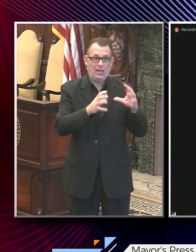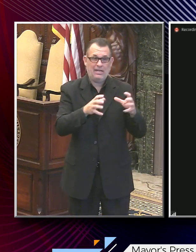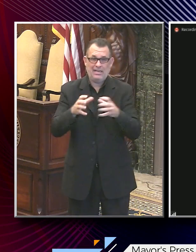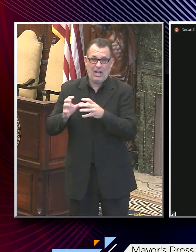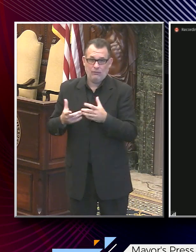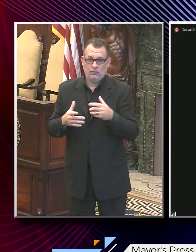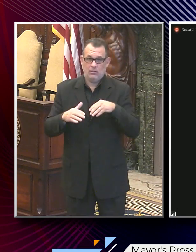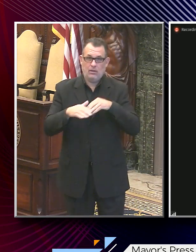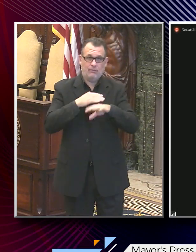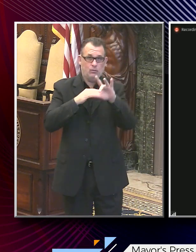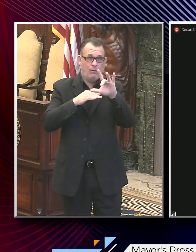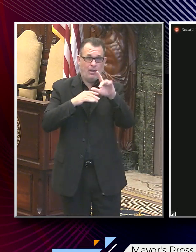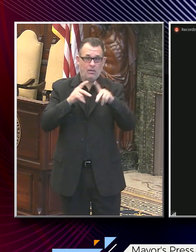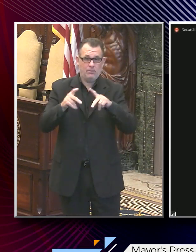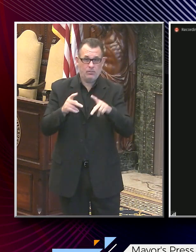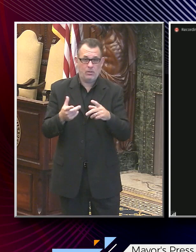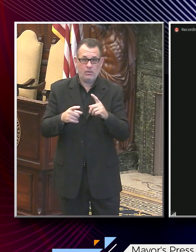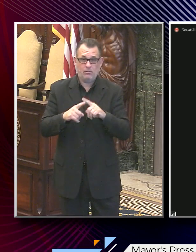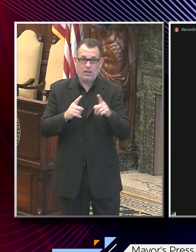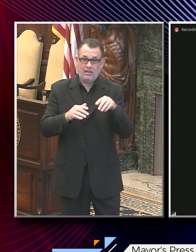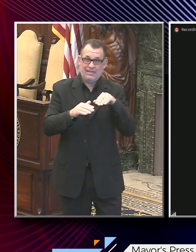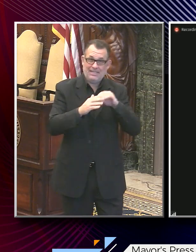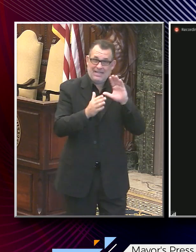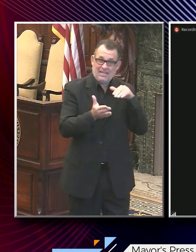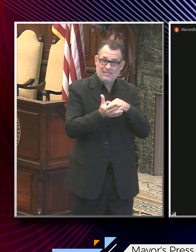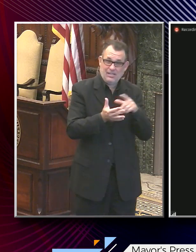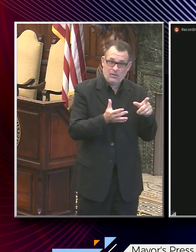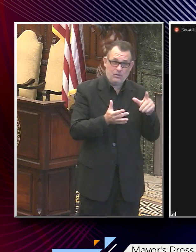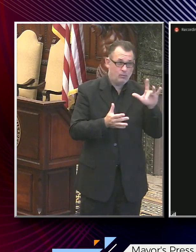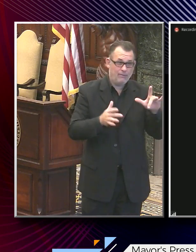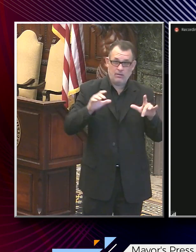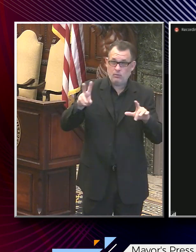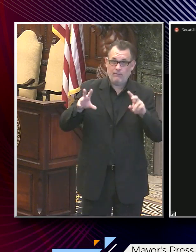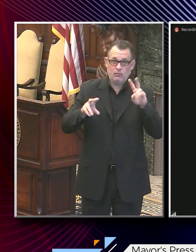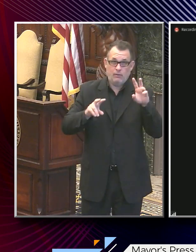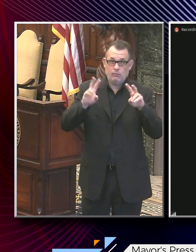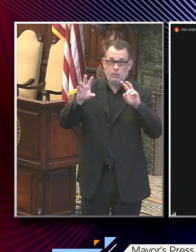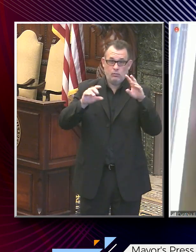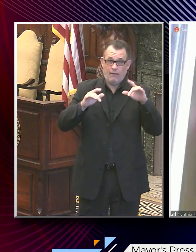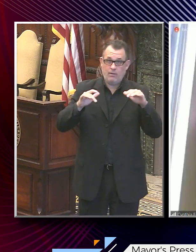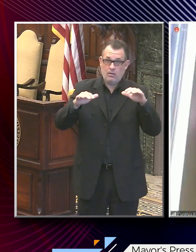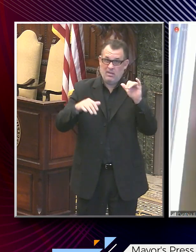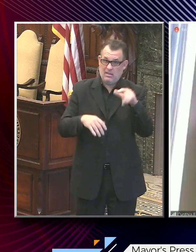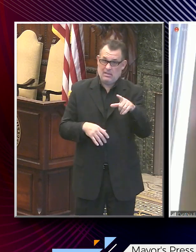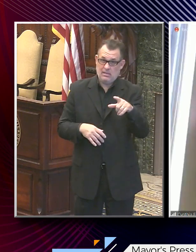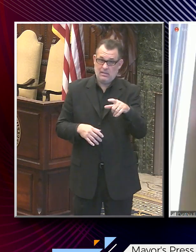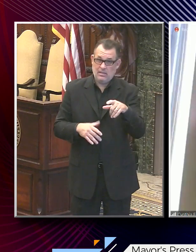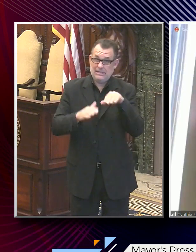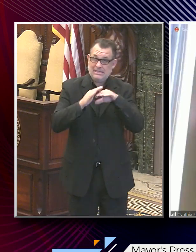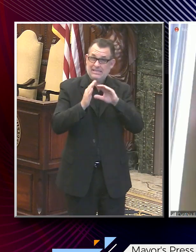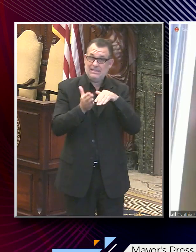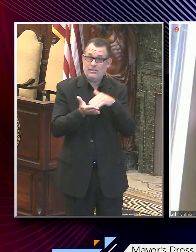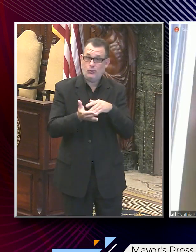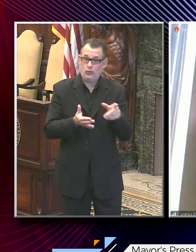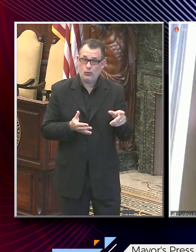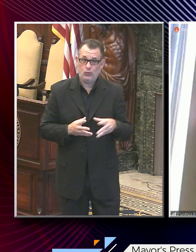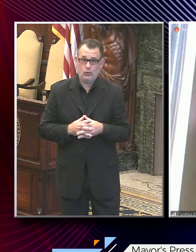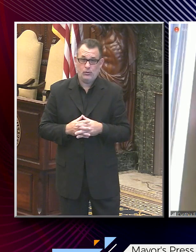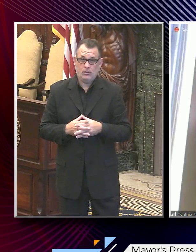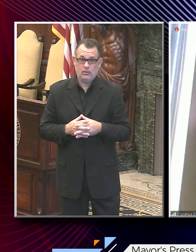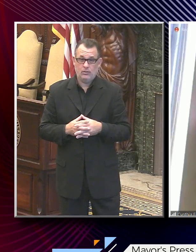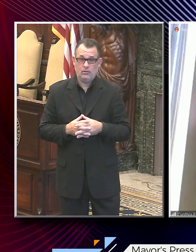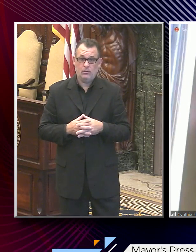25 people. Will that be the same for these access centers? So for the access centers, we are targeting cohorts